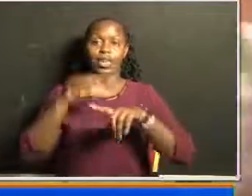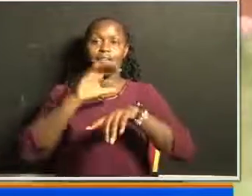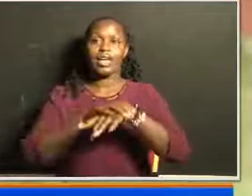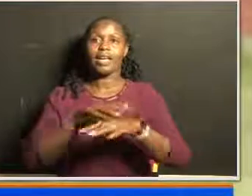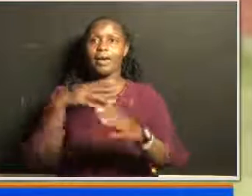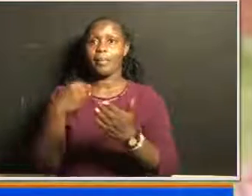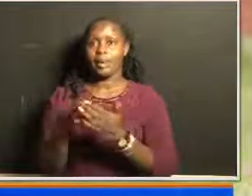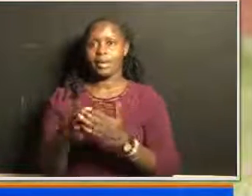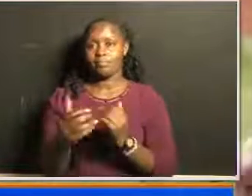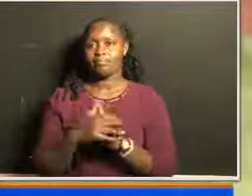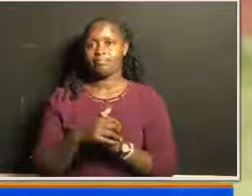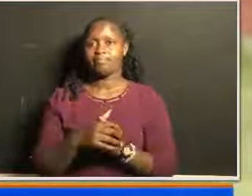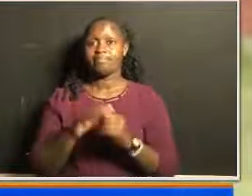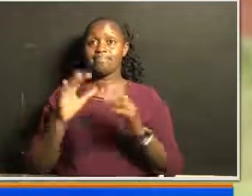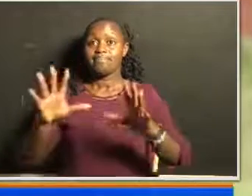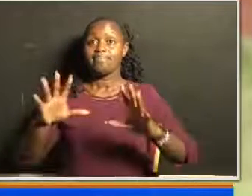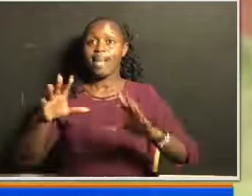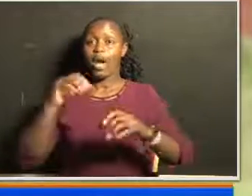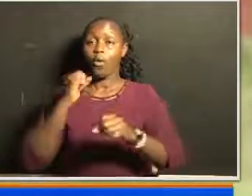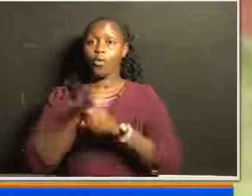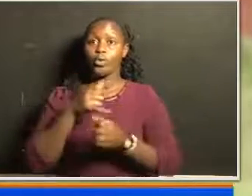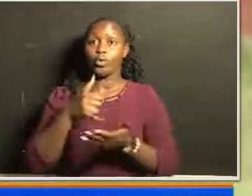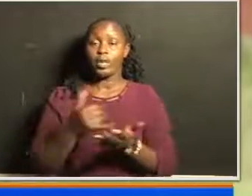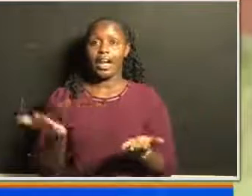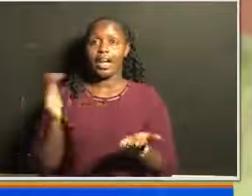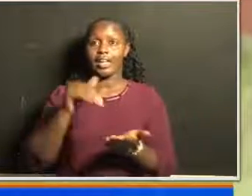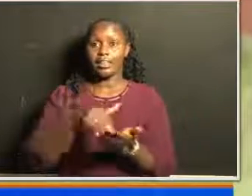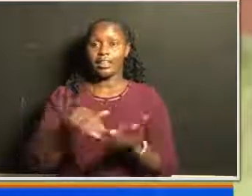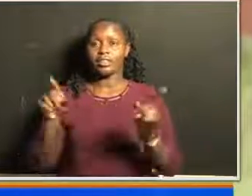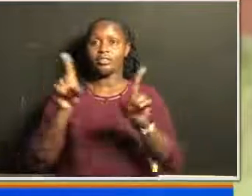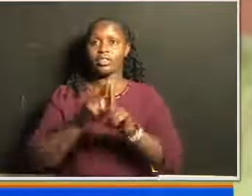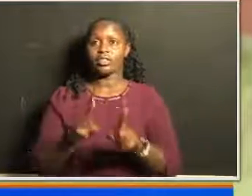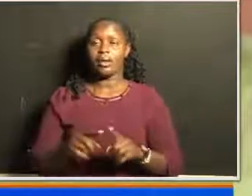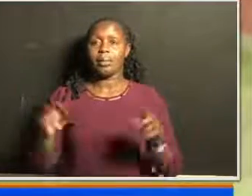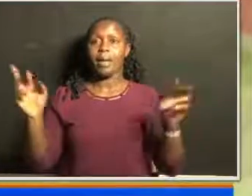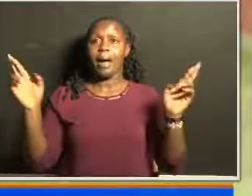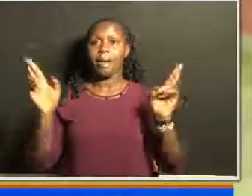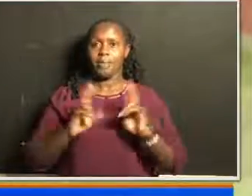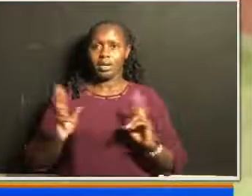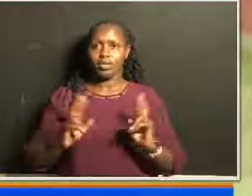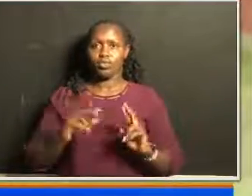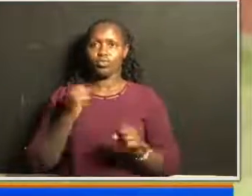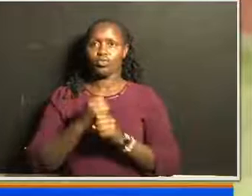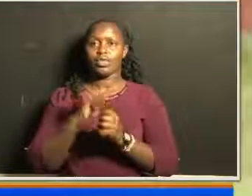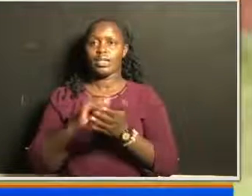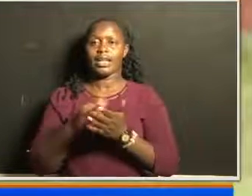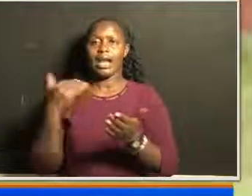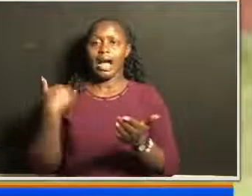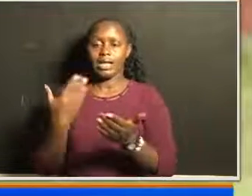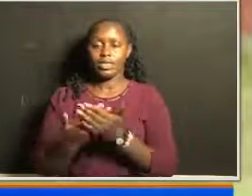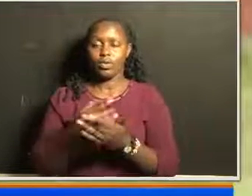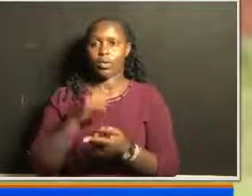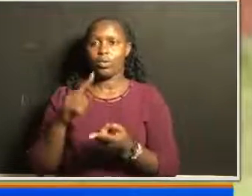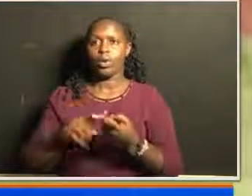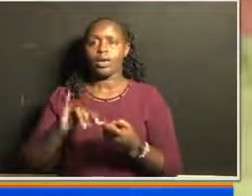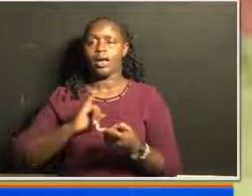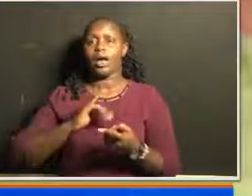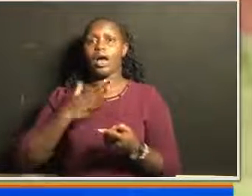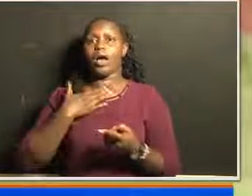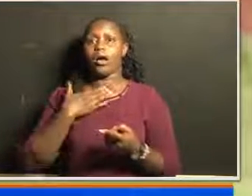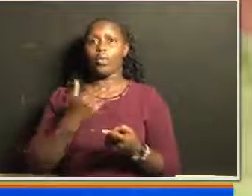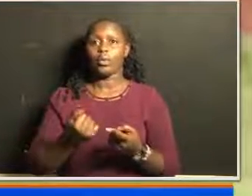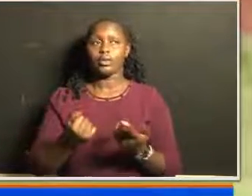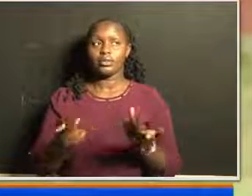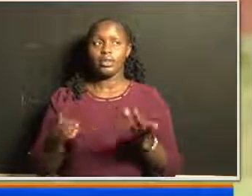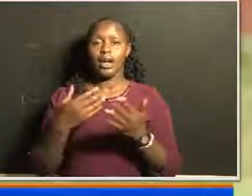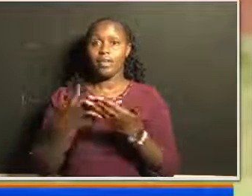for whoever I'll have to do it for, as long as I'm willing to do it up until the level where I'm like, now I want, because I also want a family